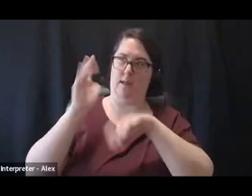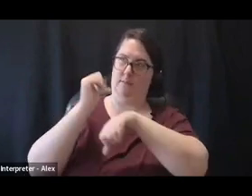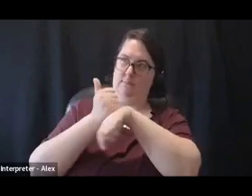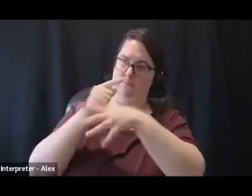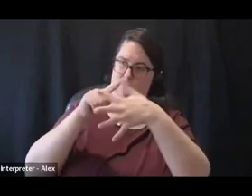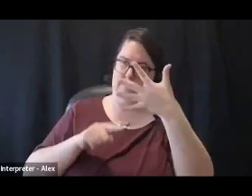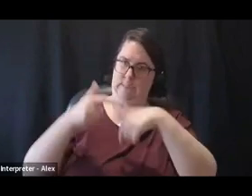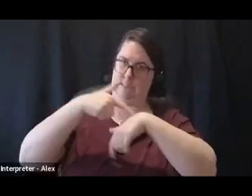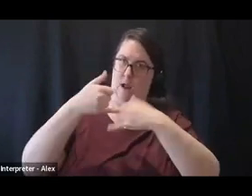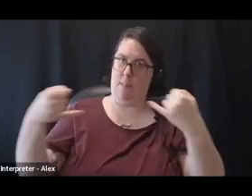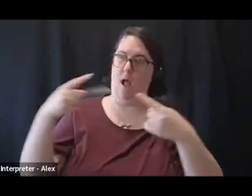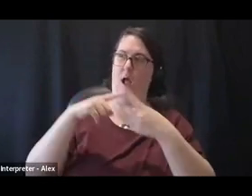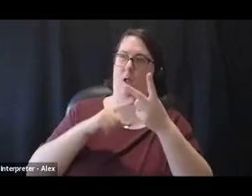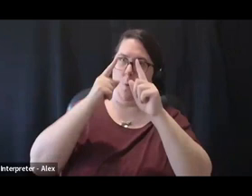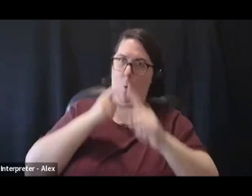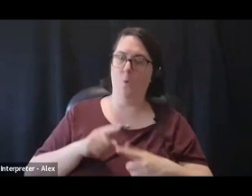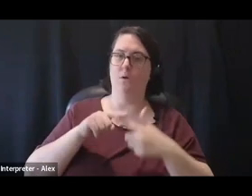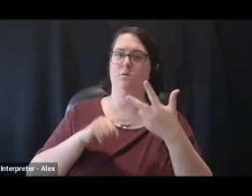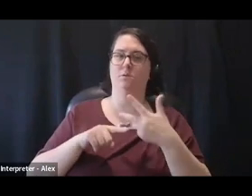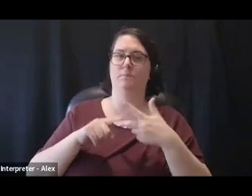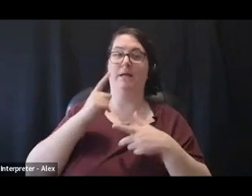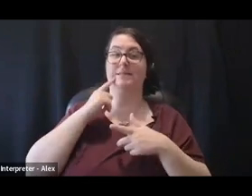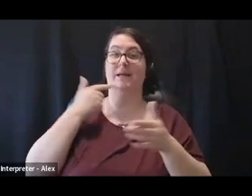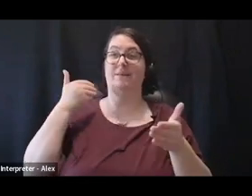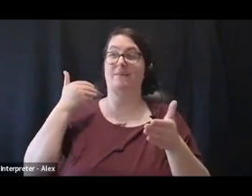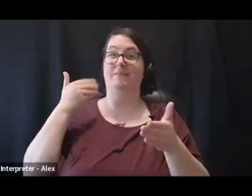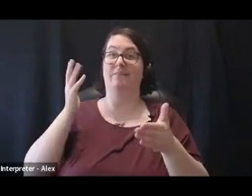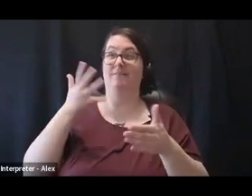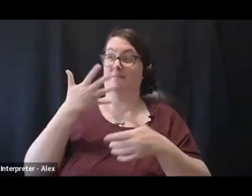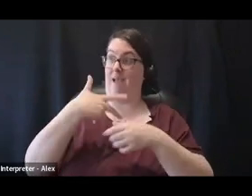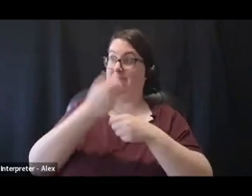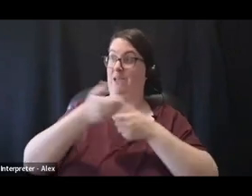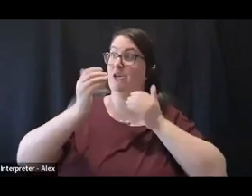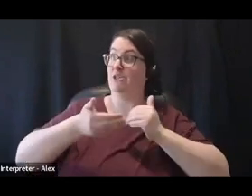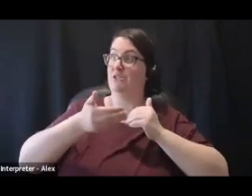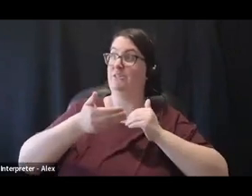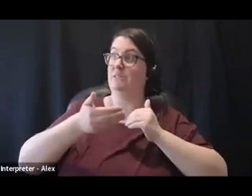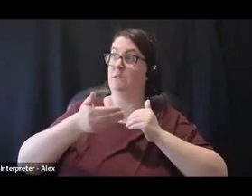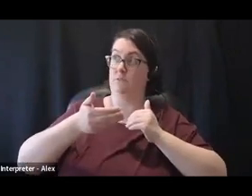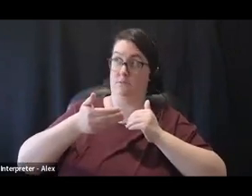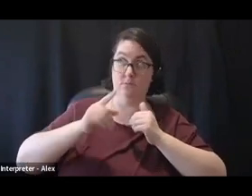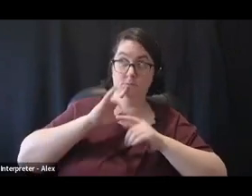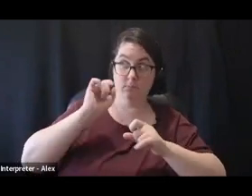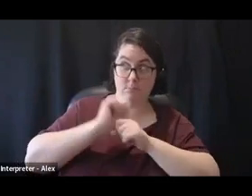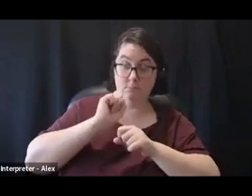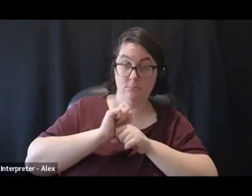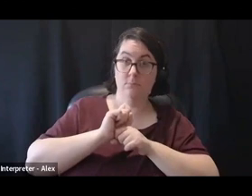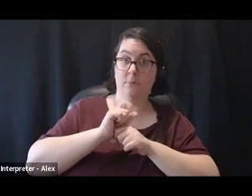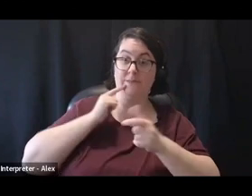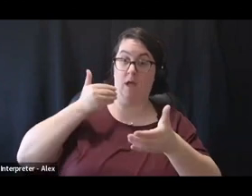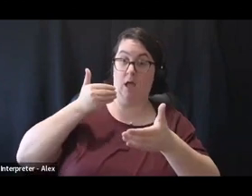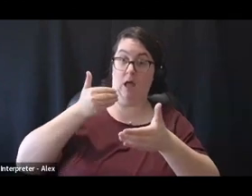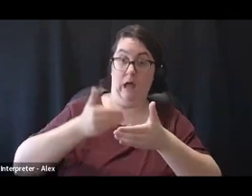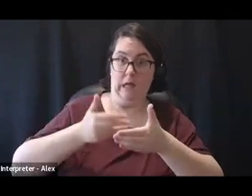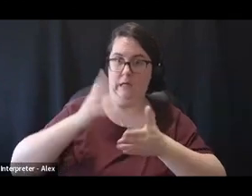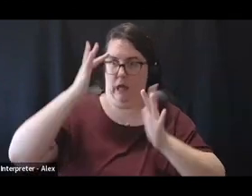So you're not scrambling in 5 years and really coming to the conclusion that you